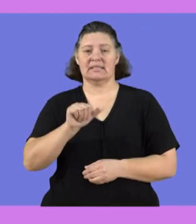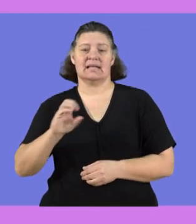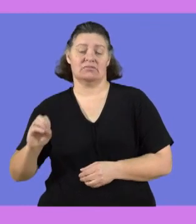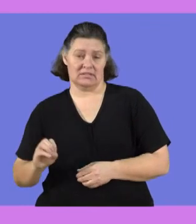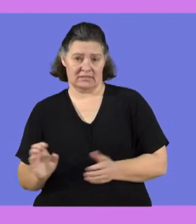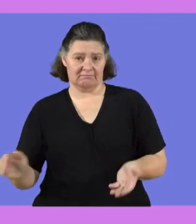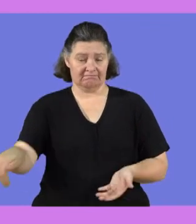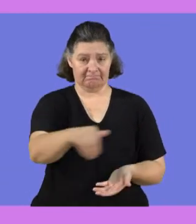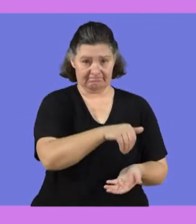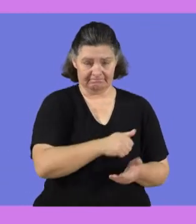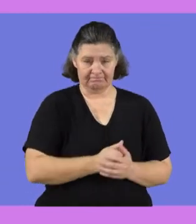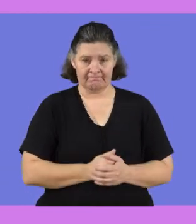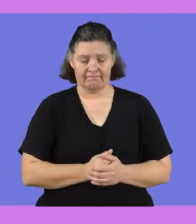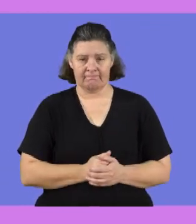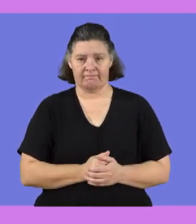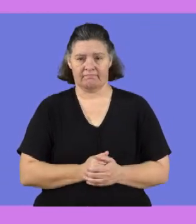Then